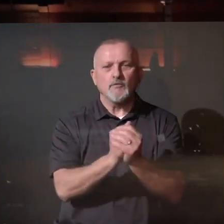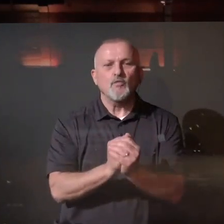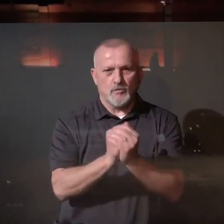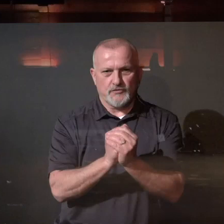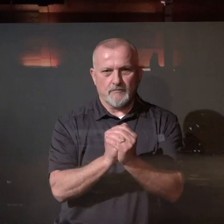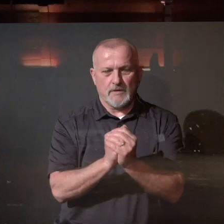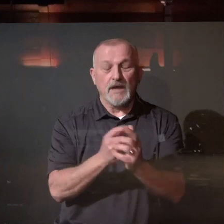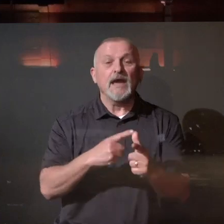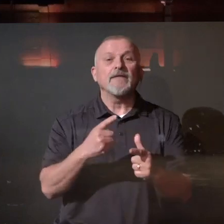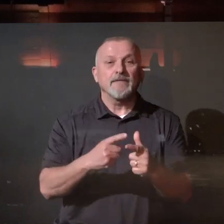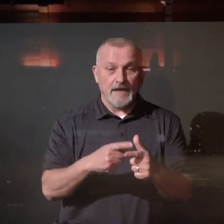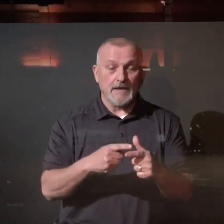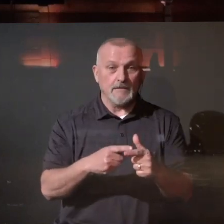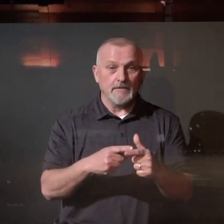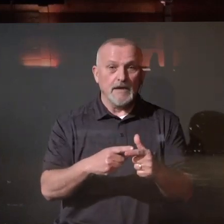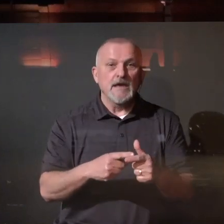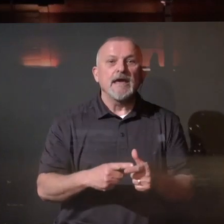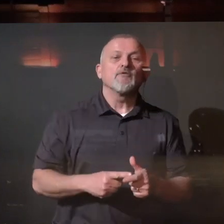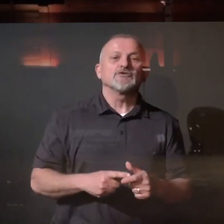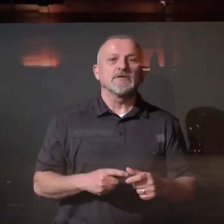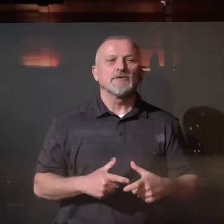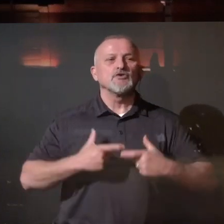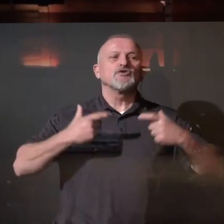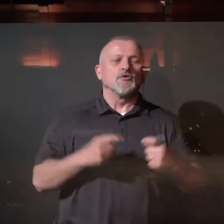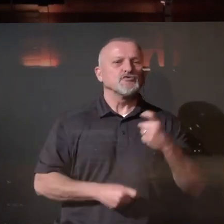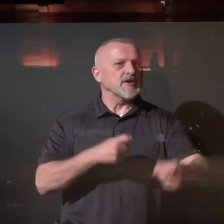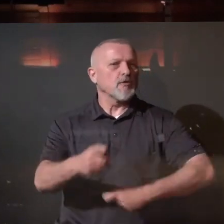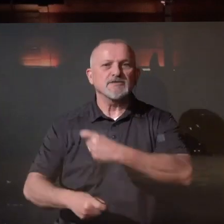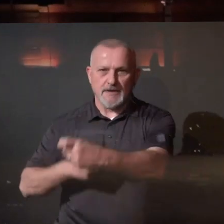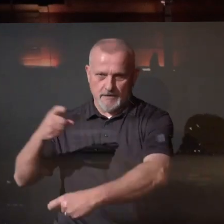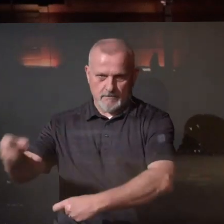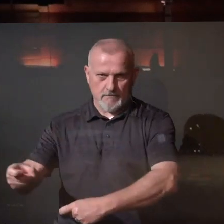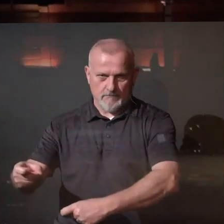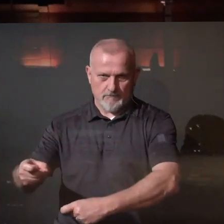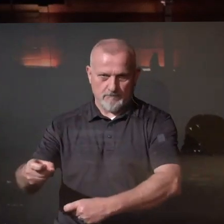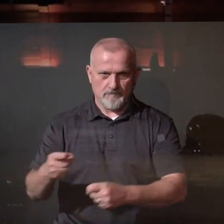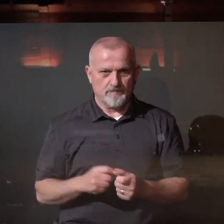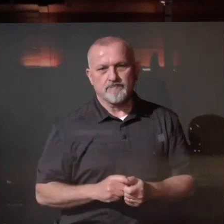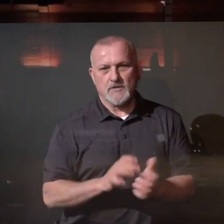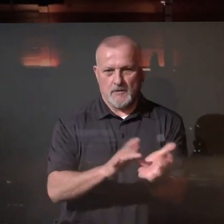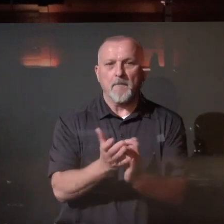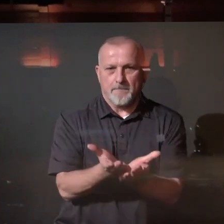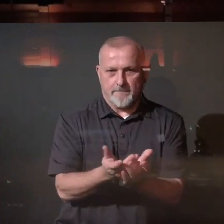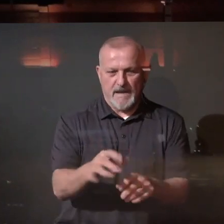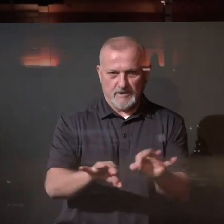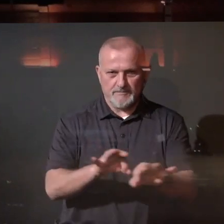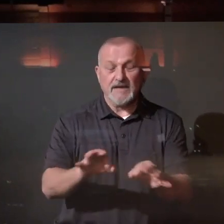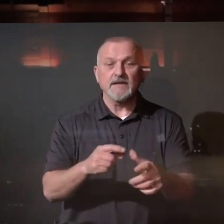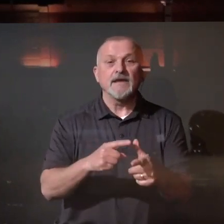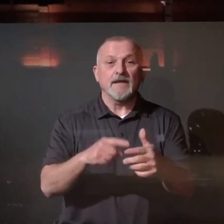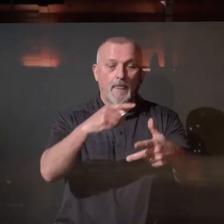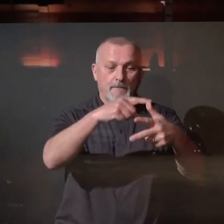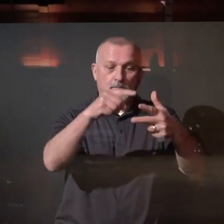to figure out what generosity was about, how we live a life of generosity as the Bible lays it out for us. From generosity, we moved